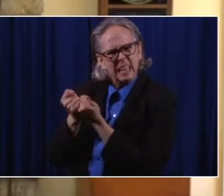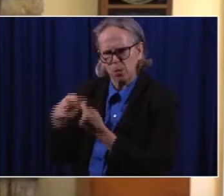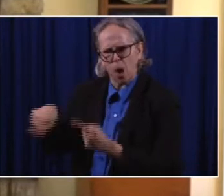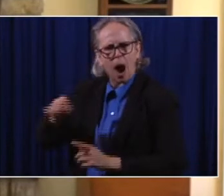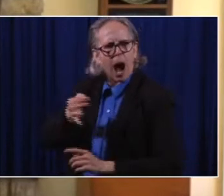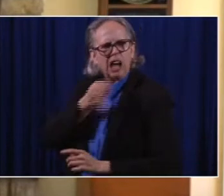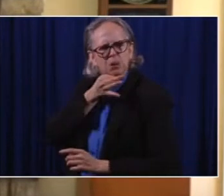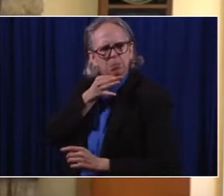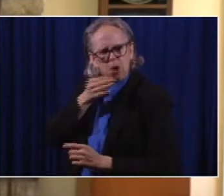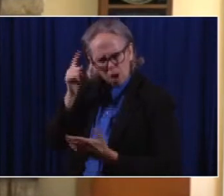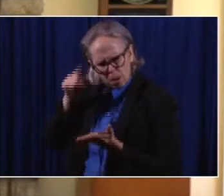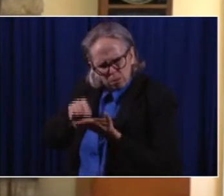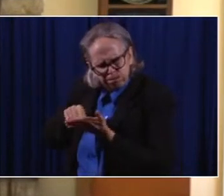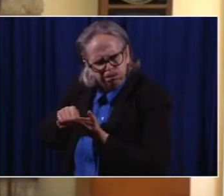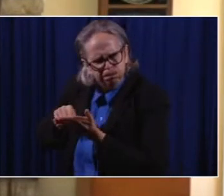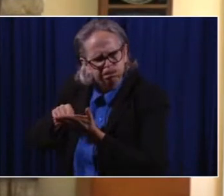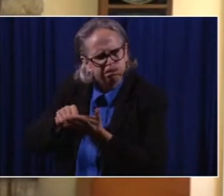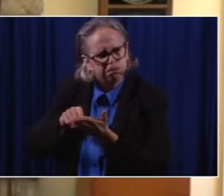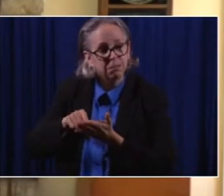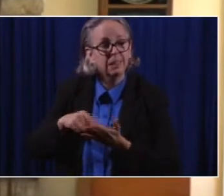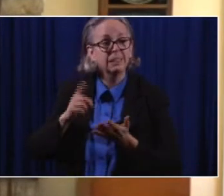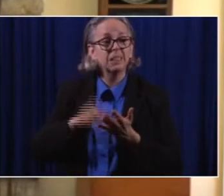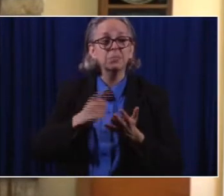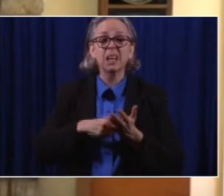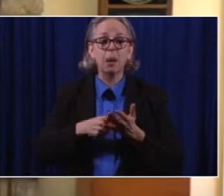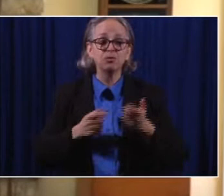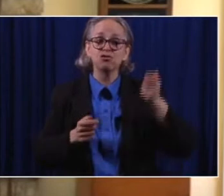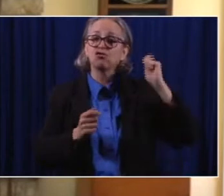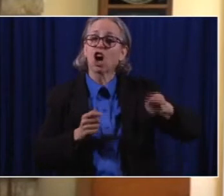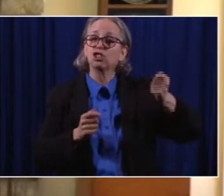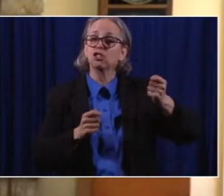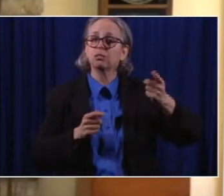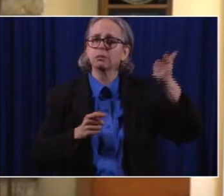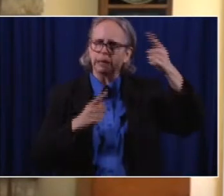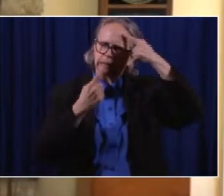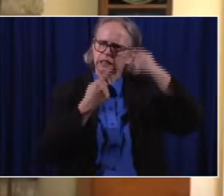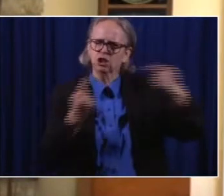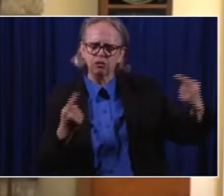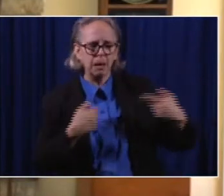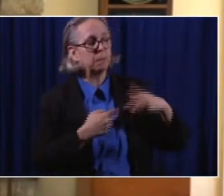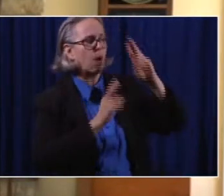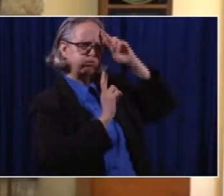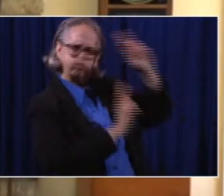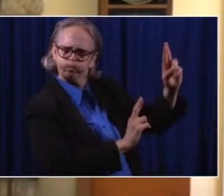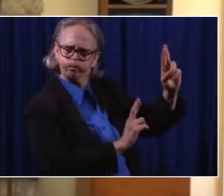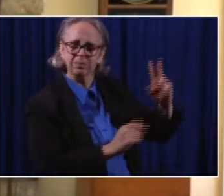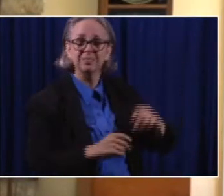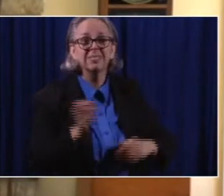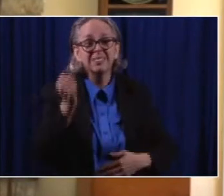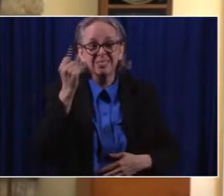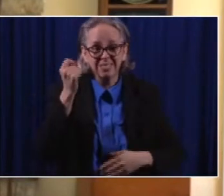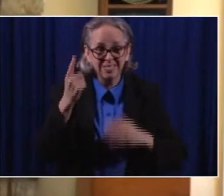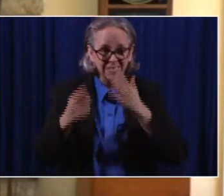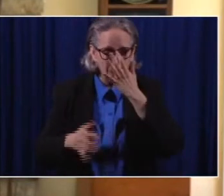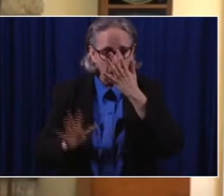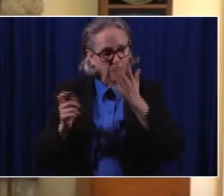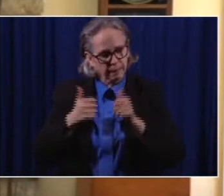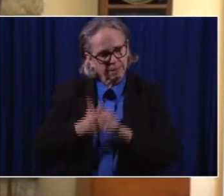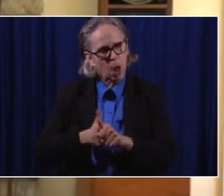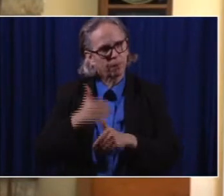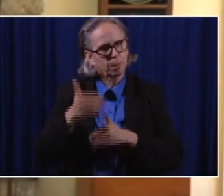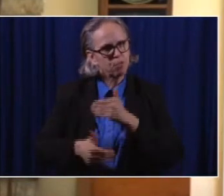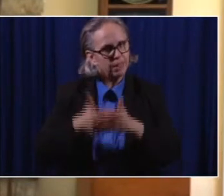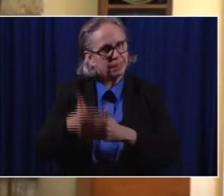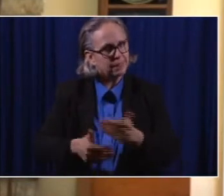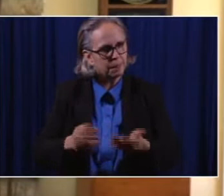judges disagree with what we do. We understand that, we respect that, and we follow the process. And the process means that we can appeal